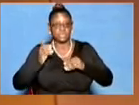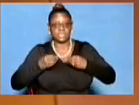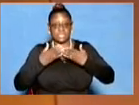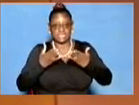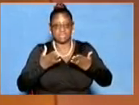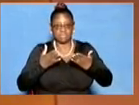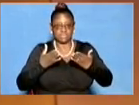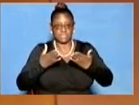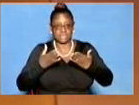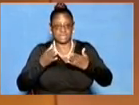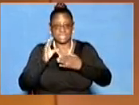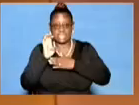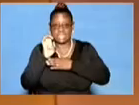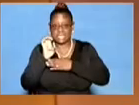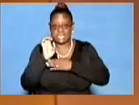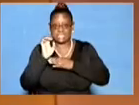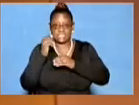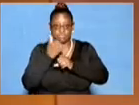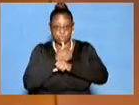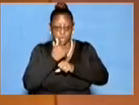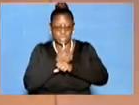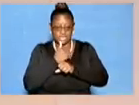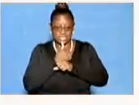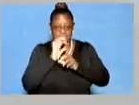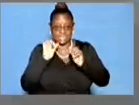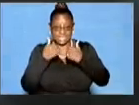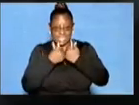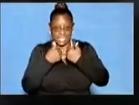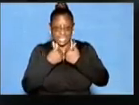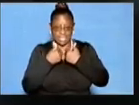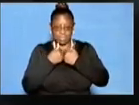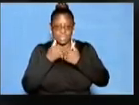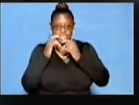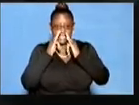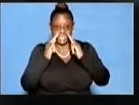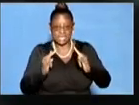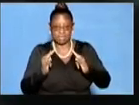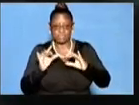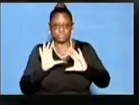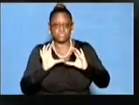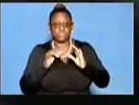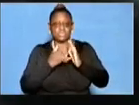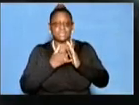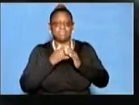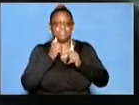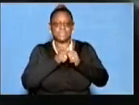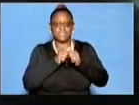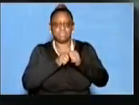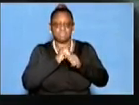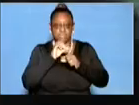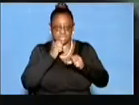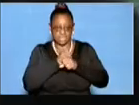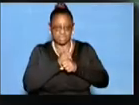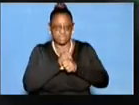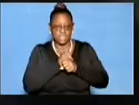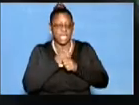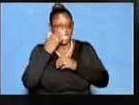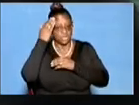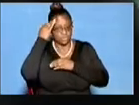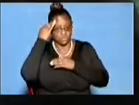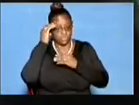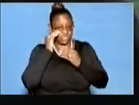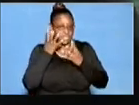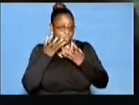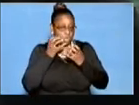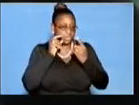a esports gaming camp that we intend to do every year. I know the Bahamas has been really trying to put a focus on Grand Bahama as the tech